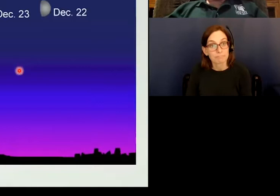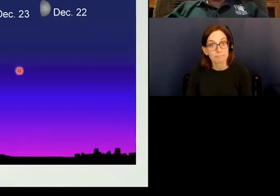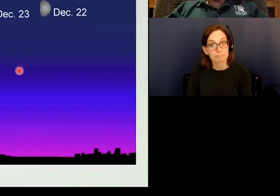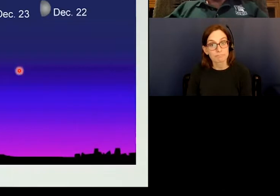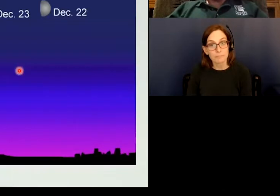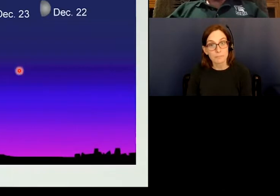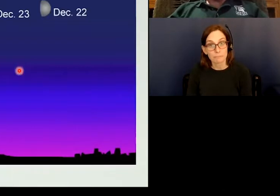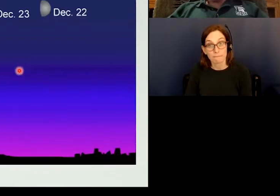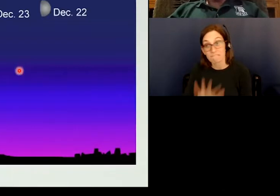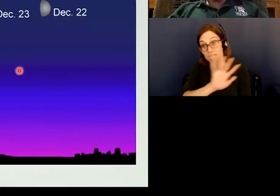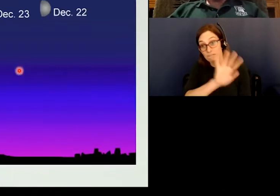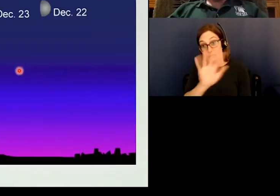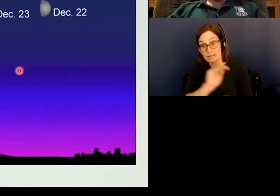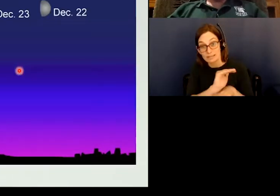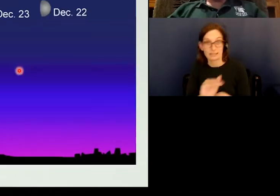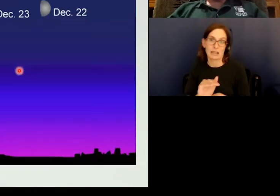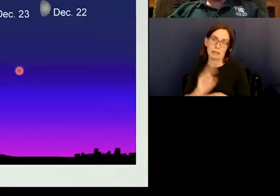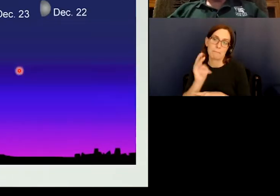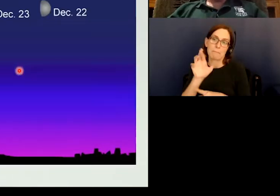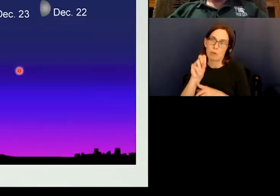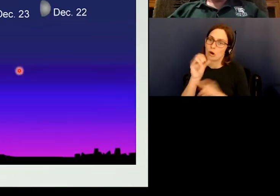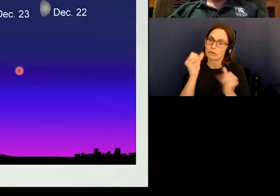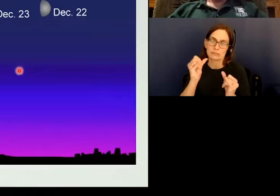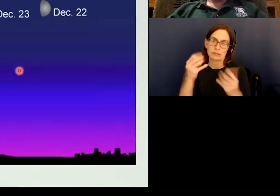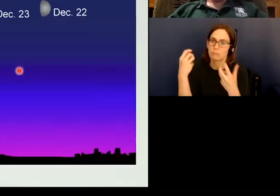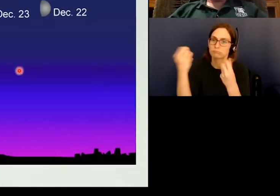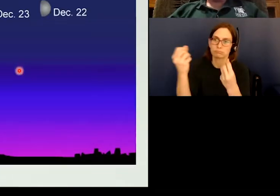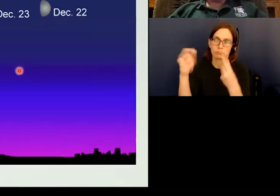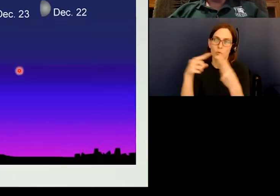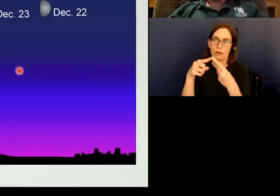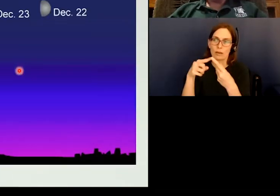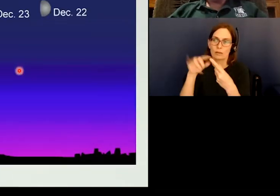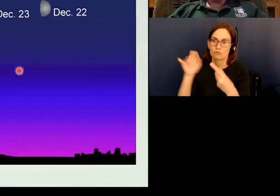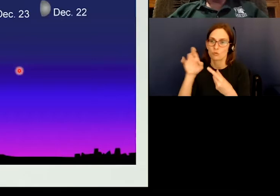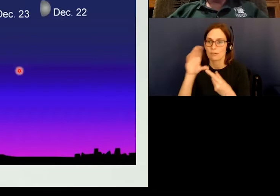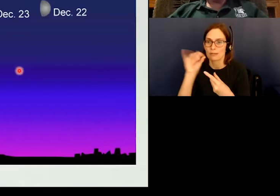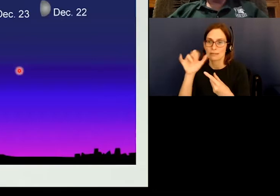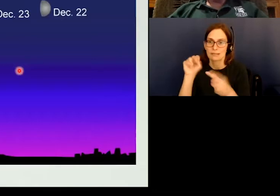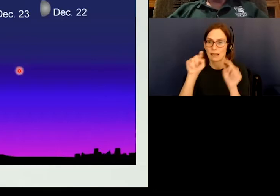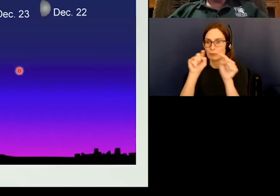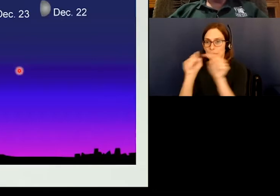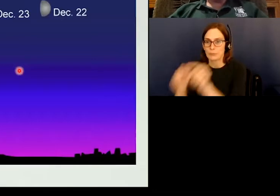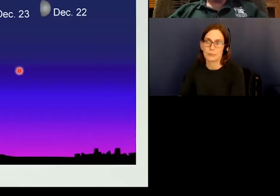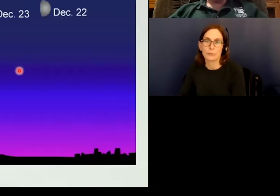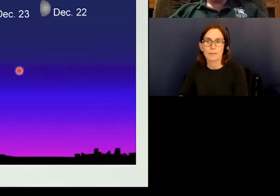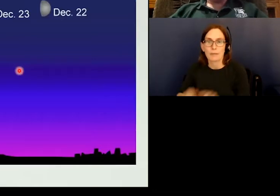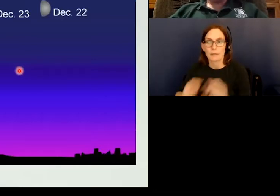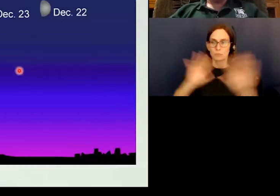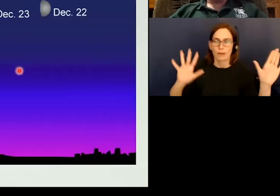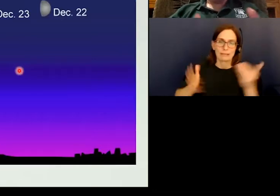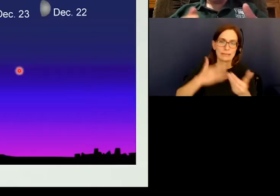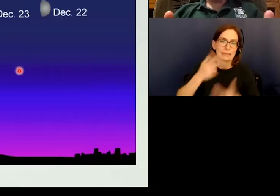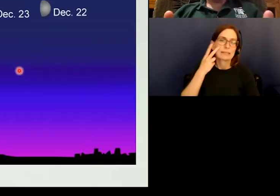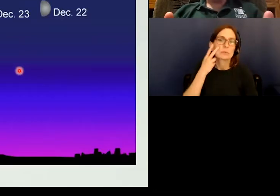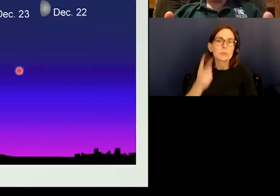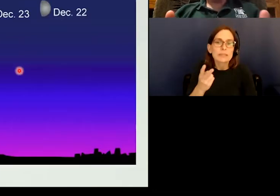As far as the rest of the night, Mars dominates the night once Jupiter and Saturn have set. It's the brightest star after dusk. Easy to see. Look at the finder